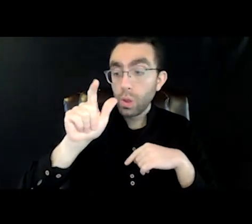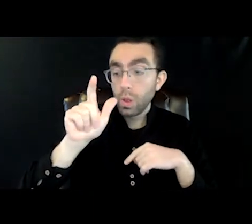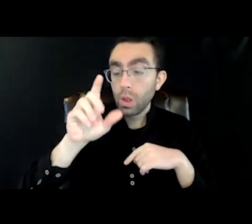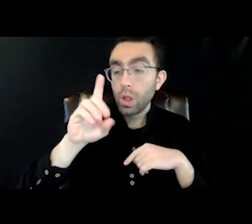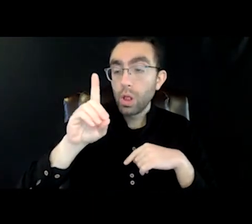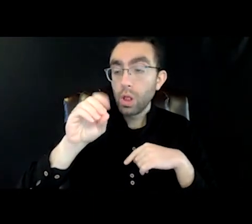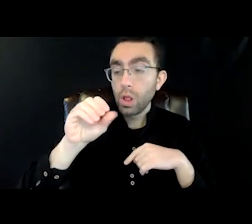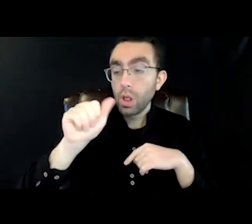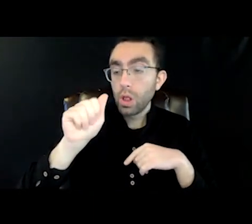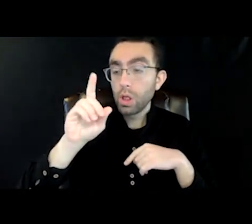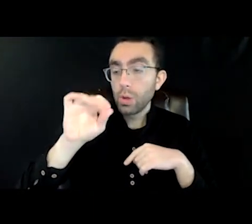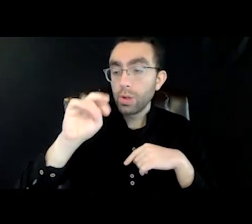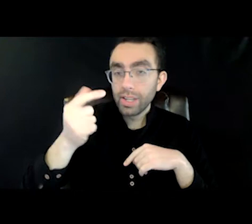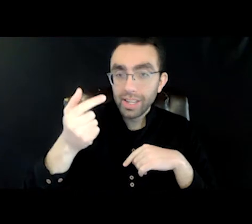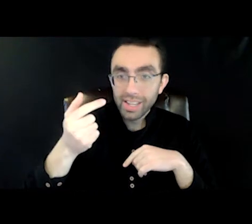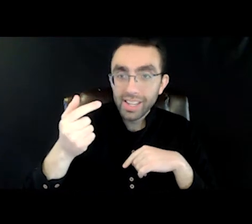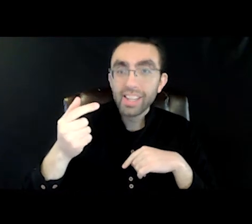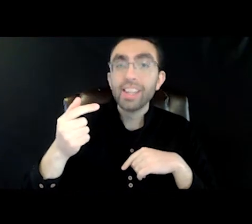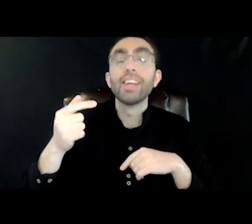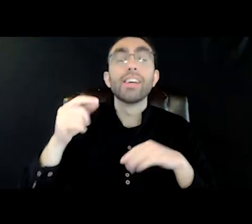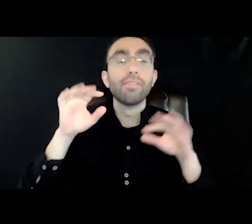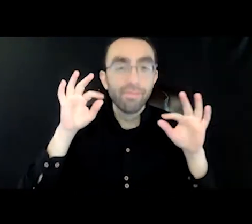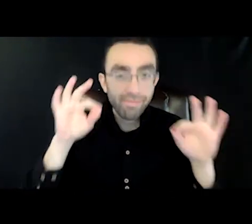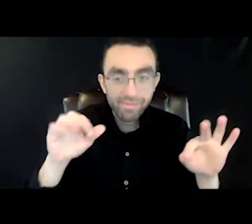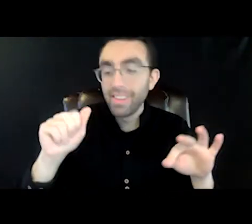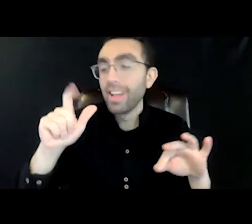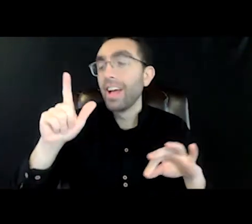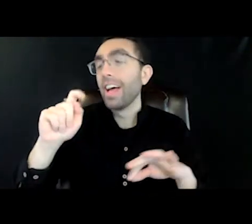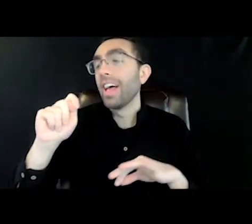go, we're on. Thank you for that visual description.